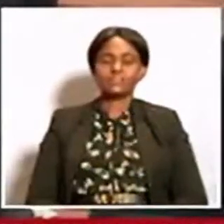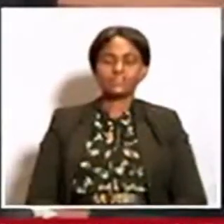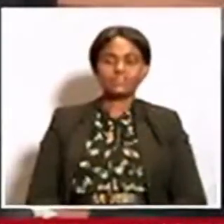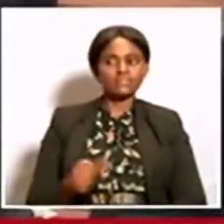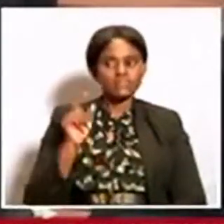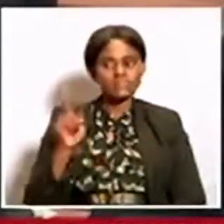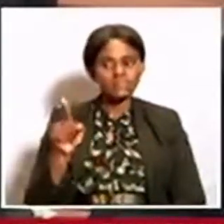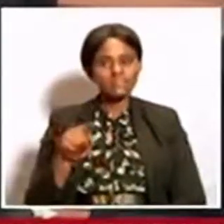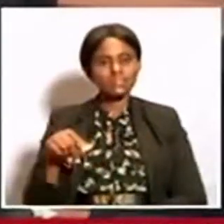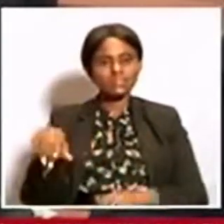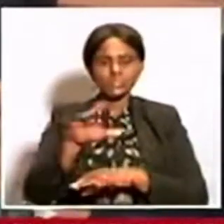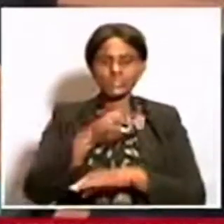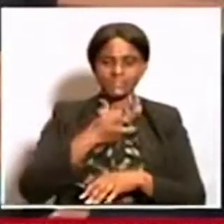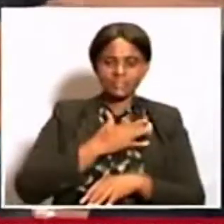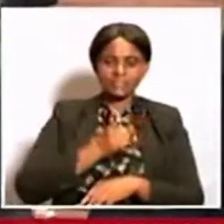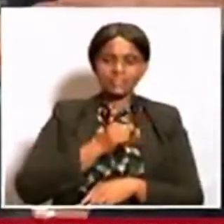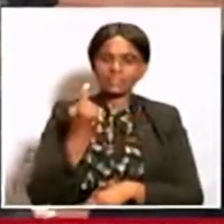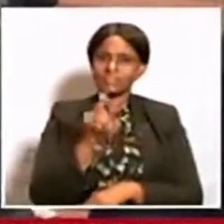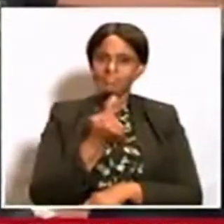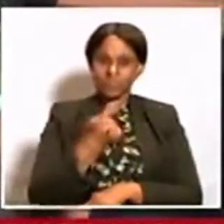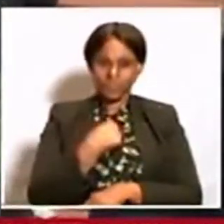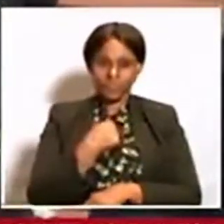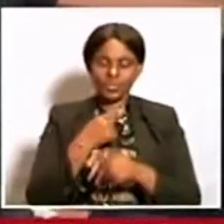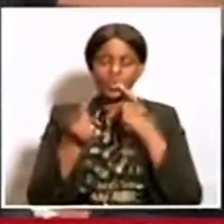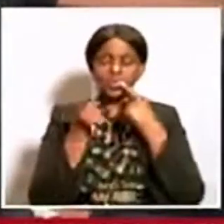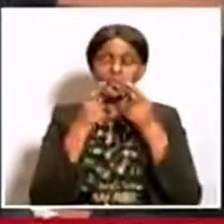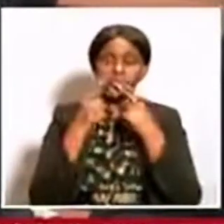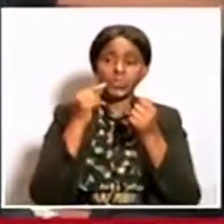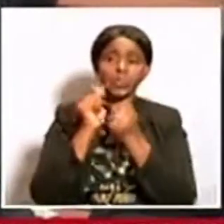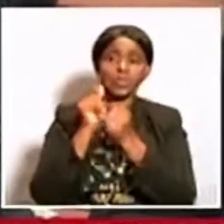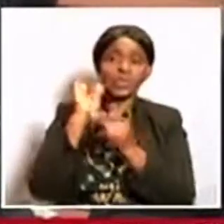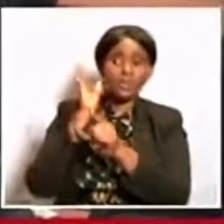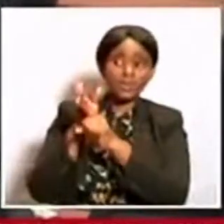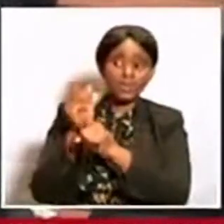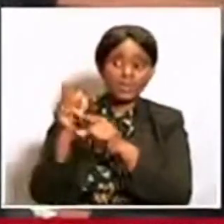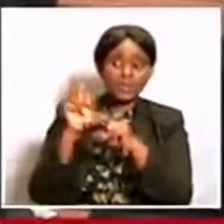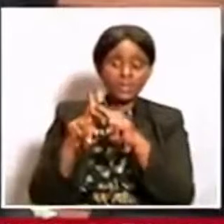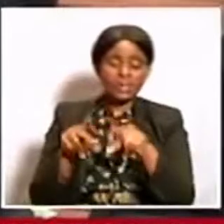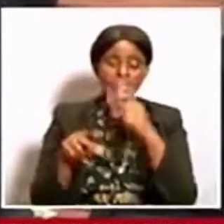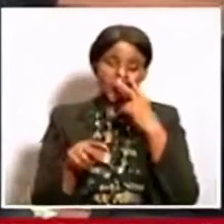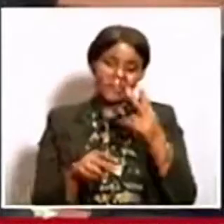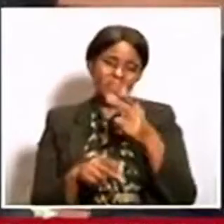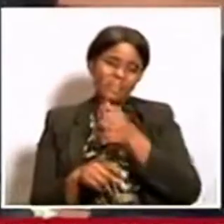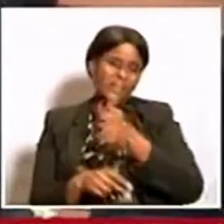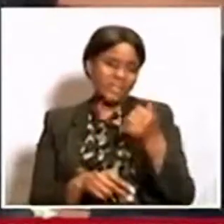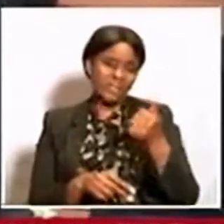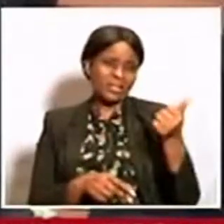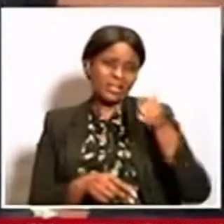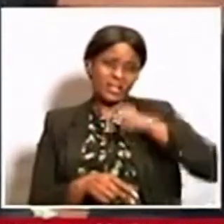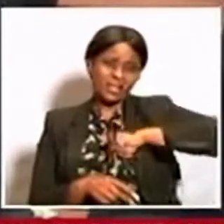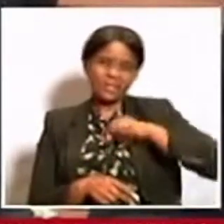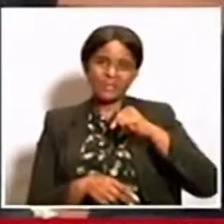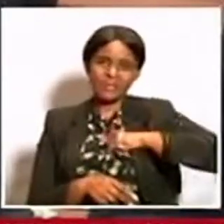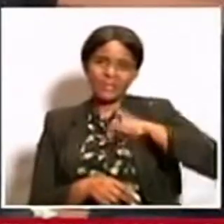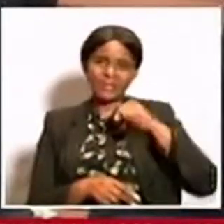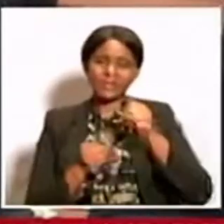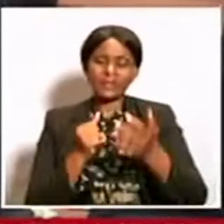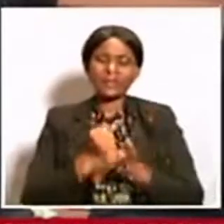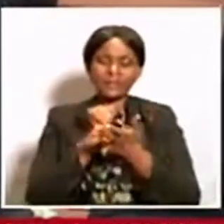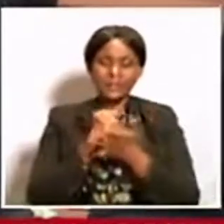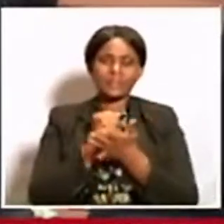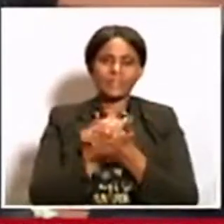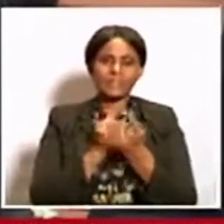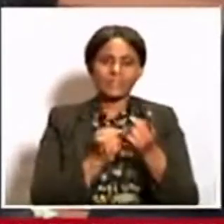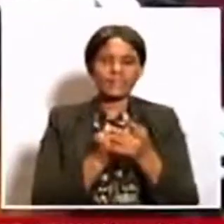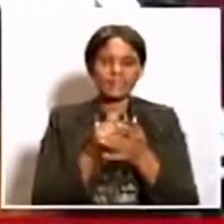You go beyond. I don't know. I just wanted. I'm talking to you, not them. Chair, do you see other wings to help? This is